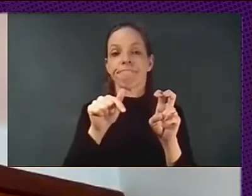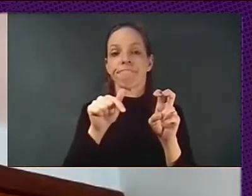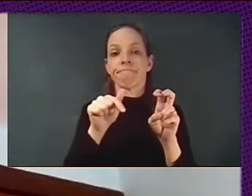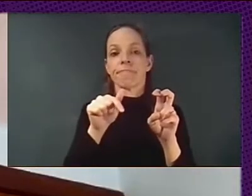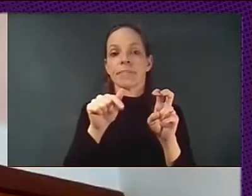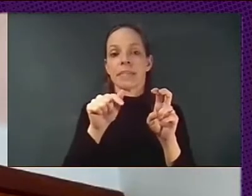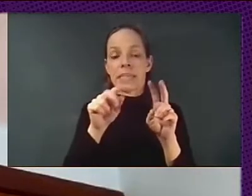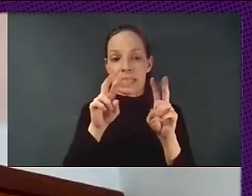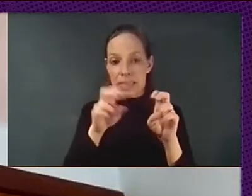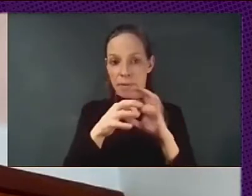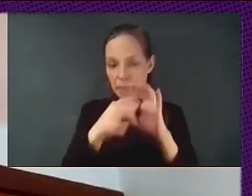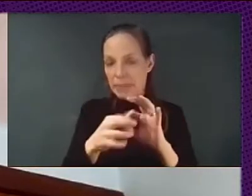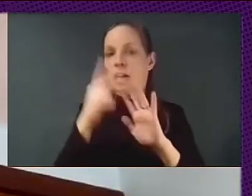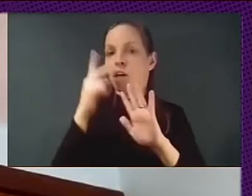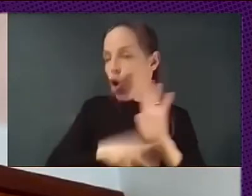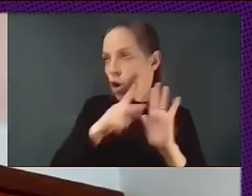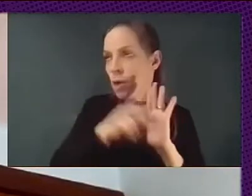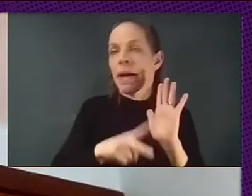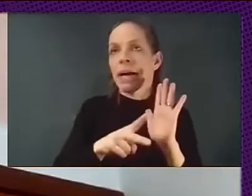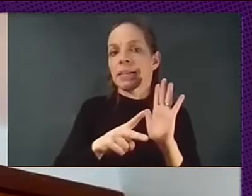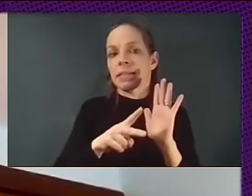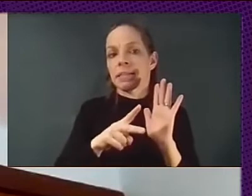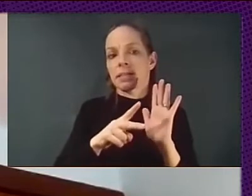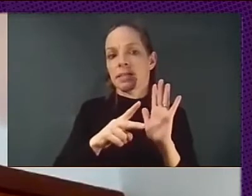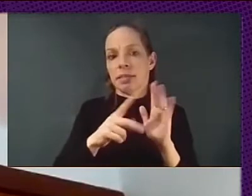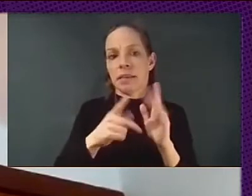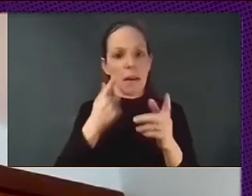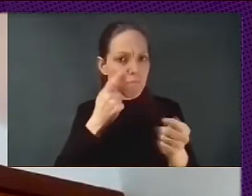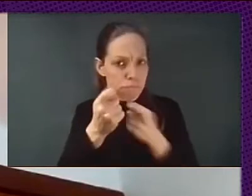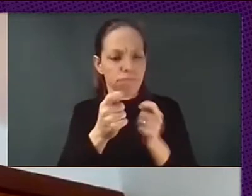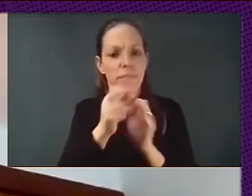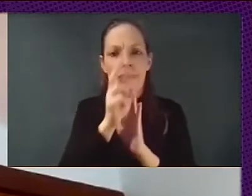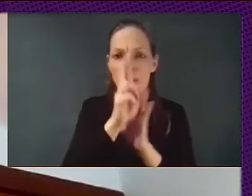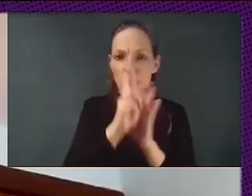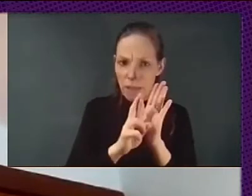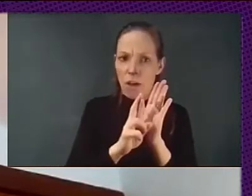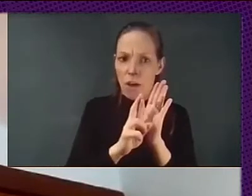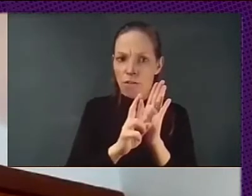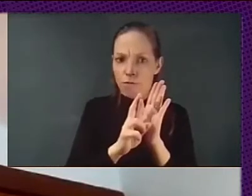I just want to give a case example here. If we're looking at something like Facebook,